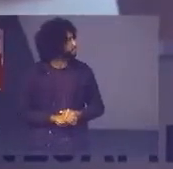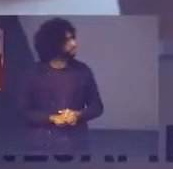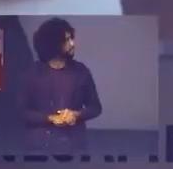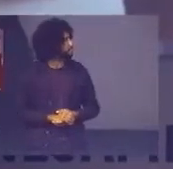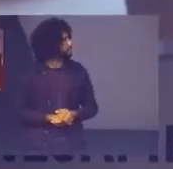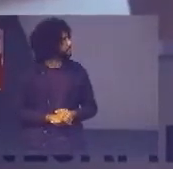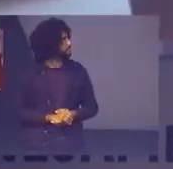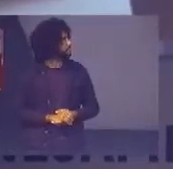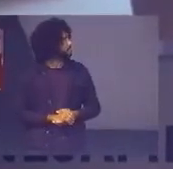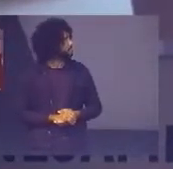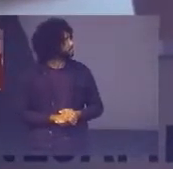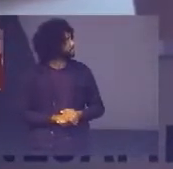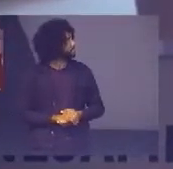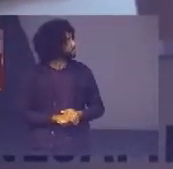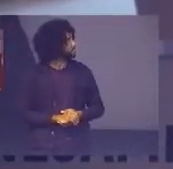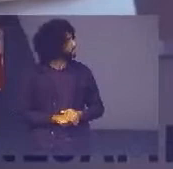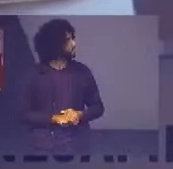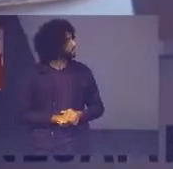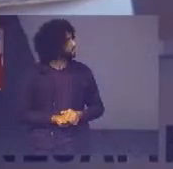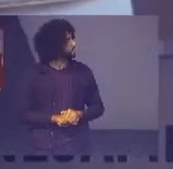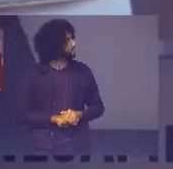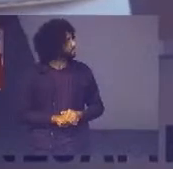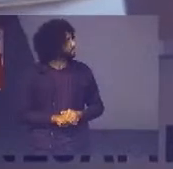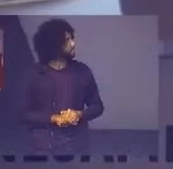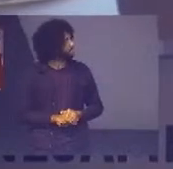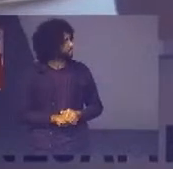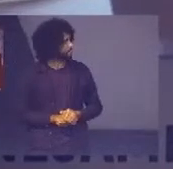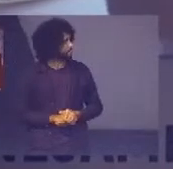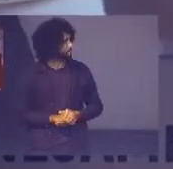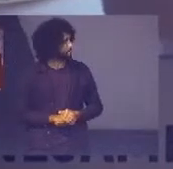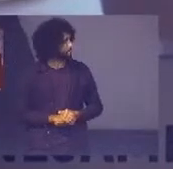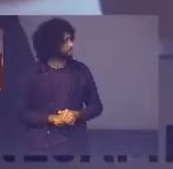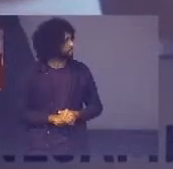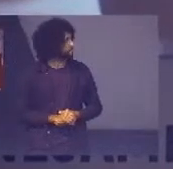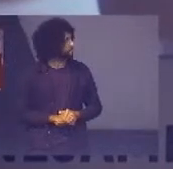We can sit together